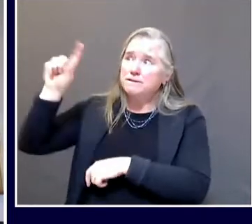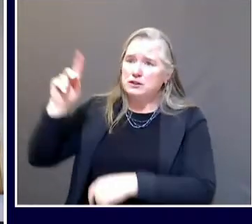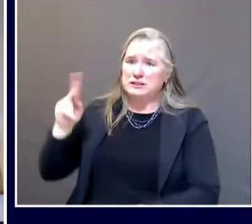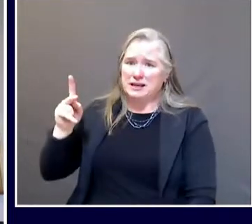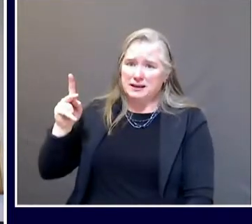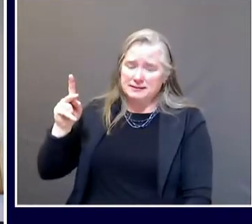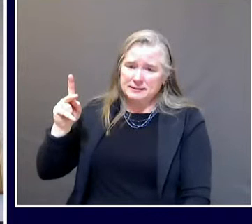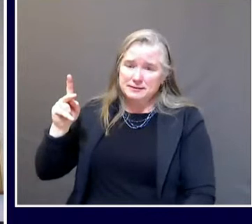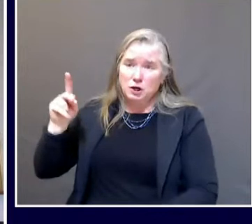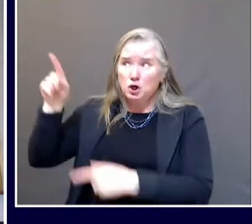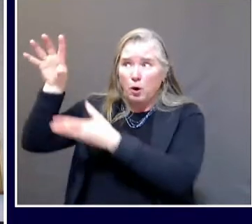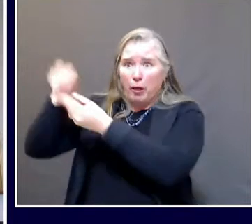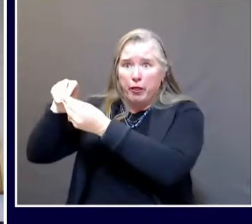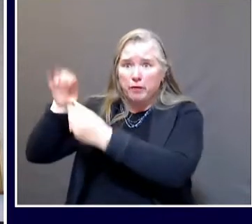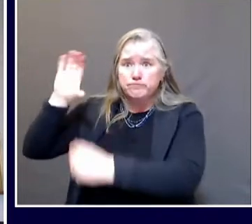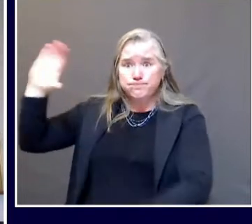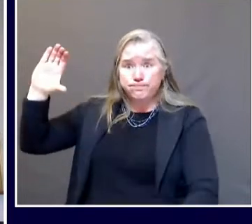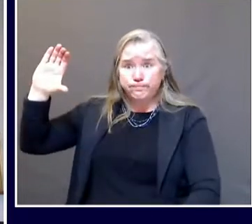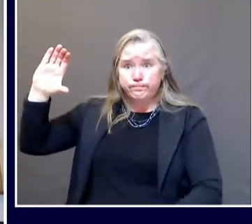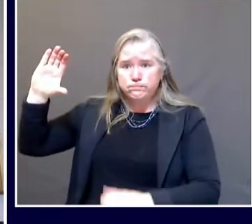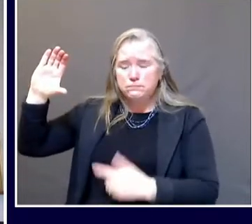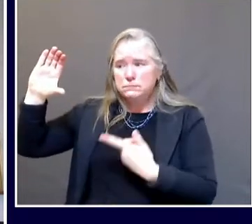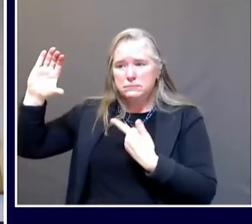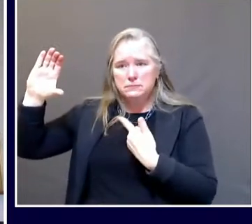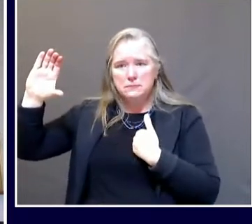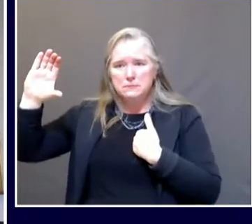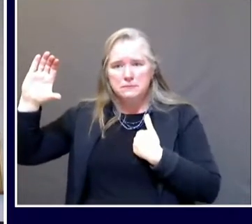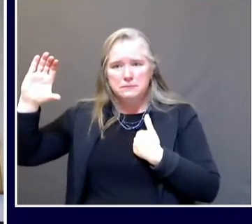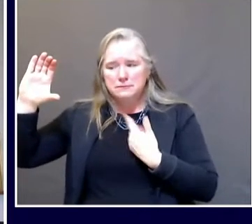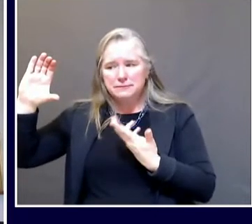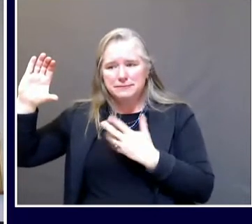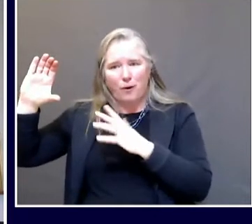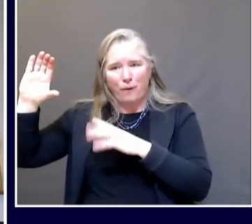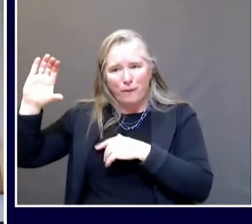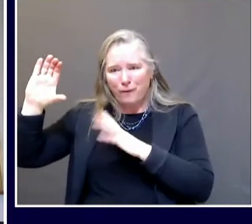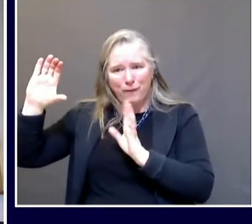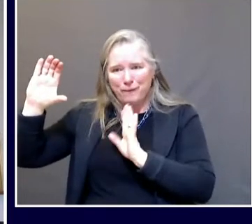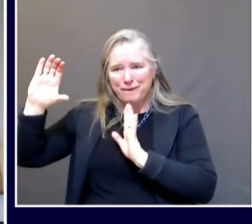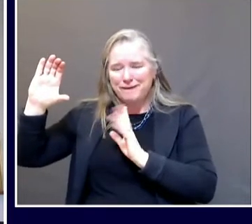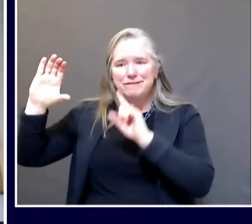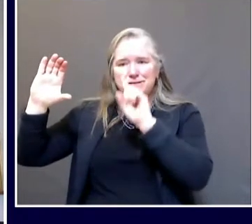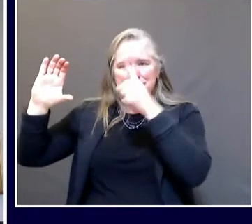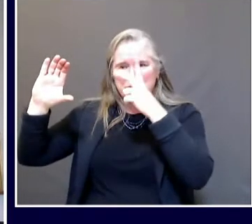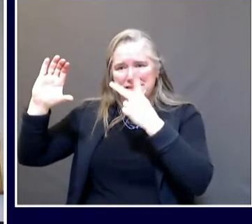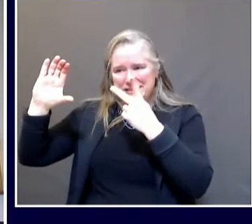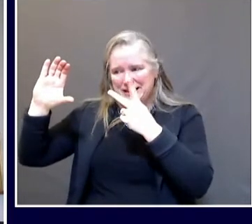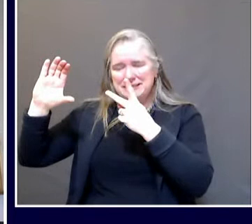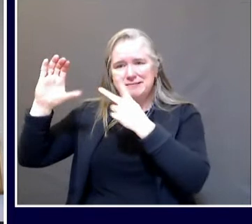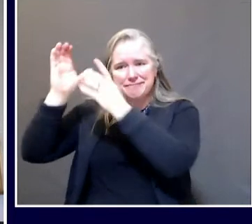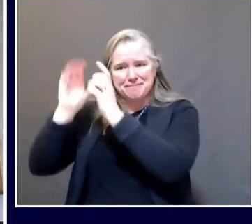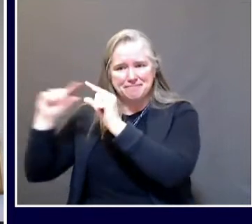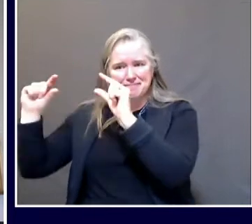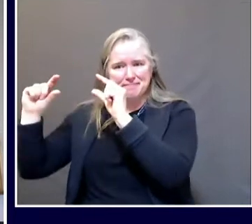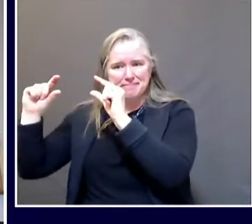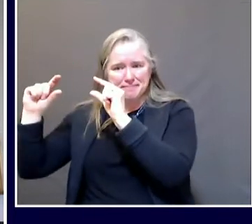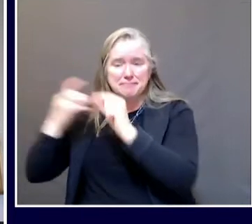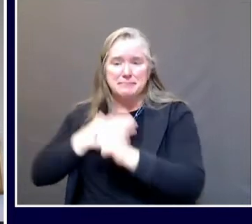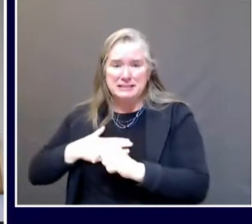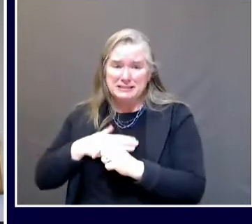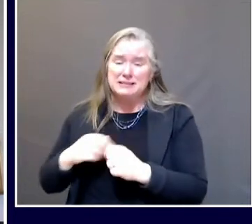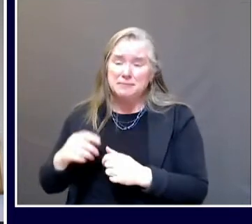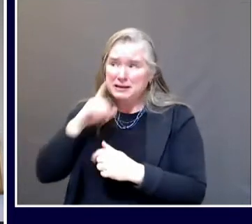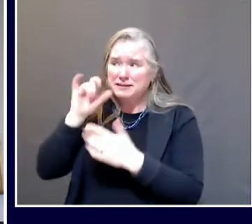between which of those 138,000, for example, are first doses versus second doses. The second dose number is incredibly